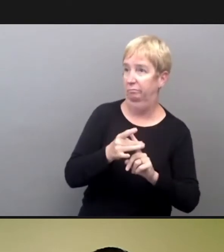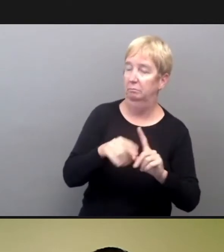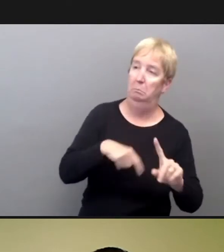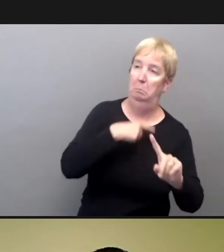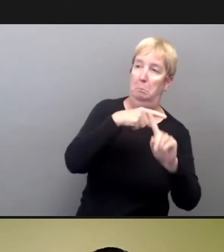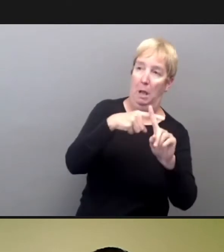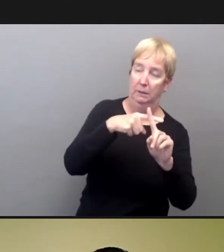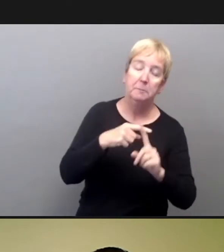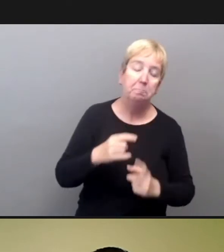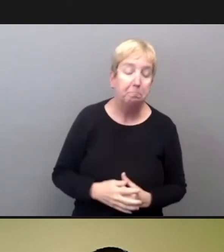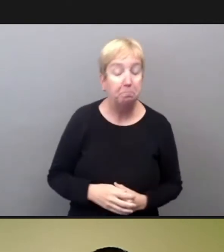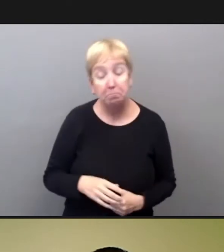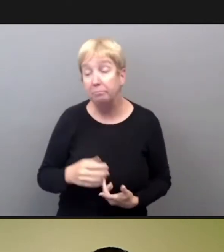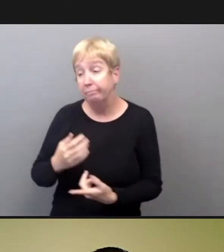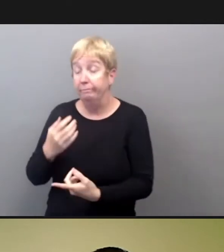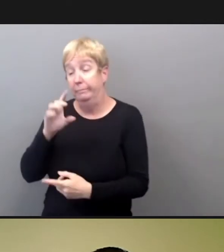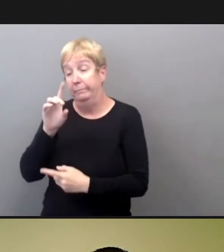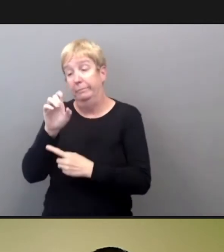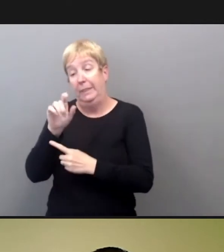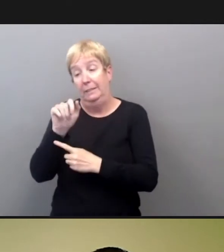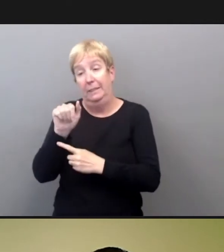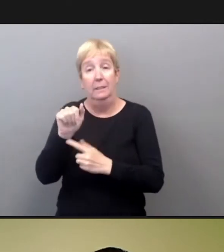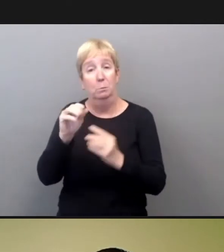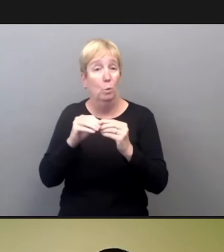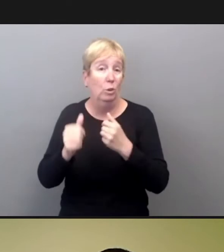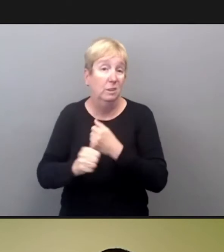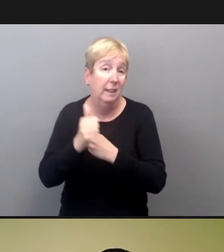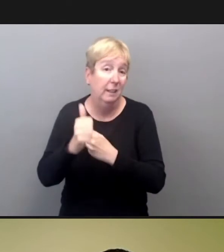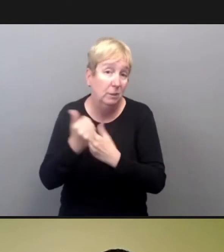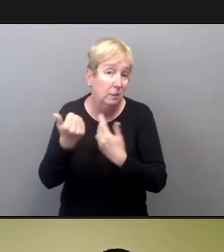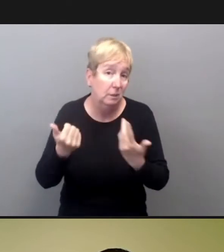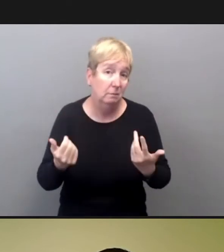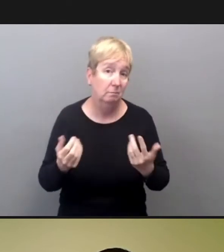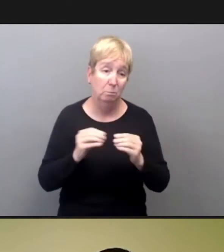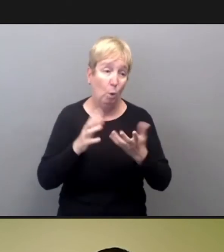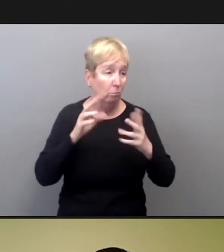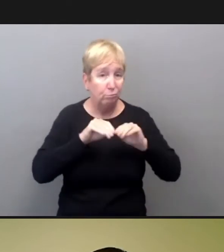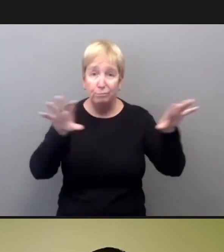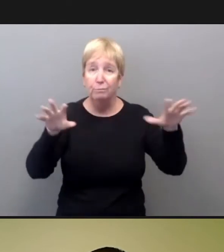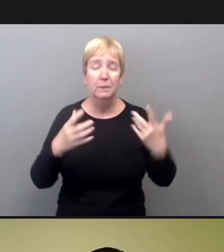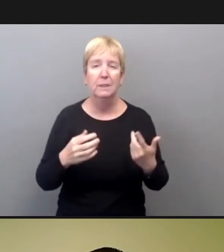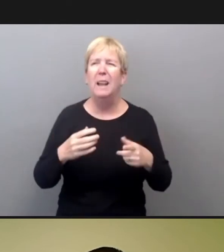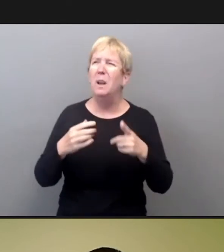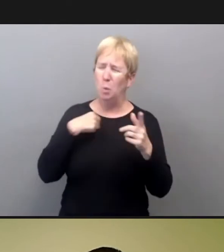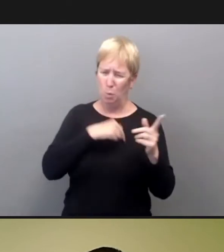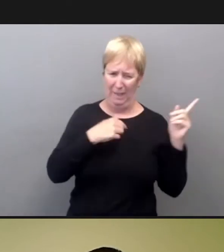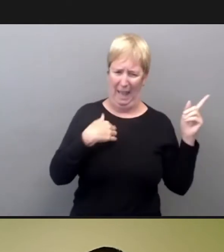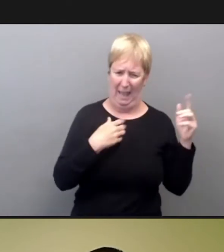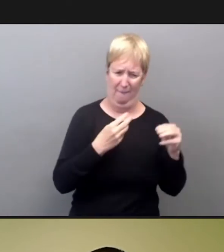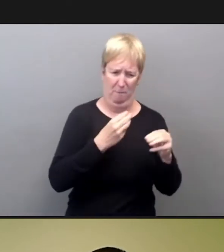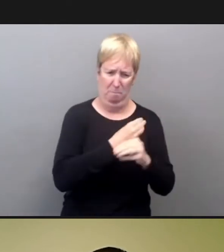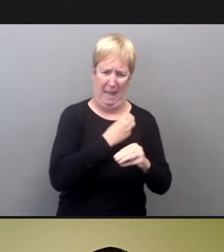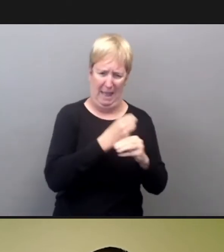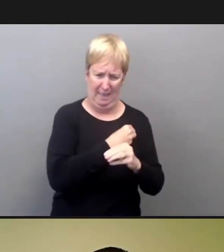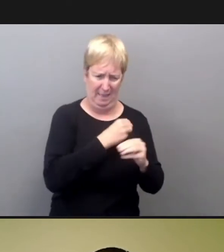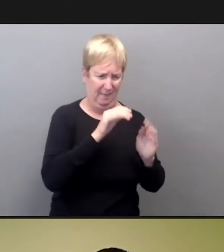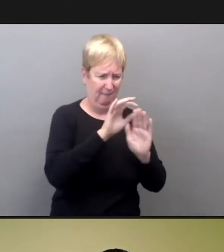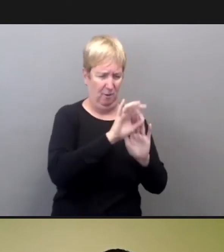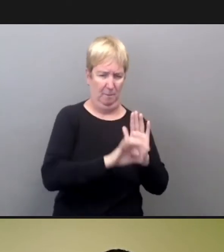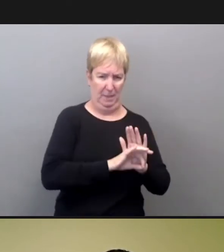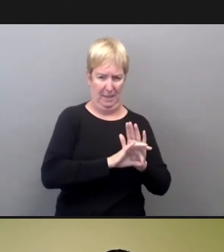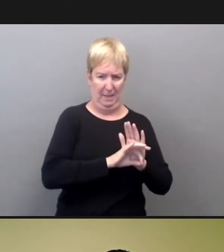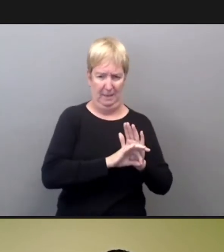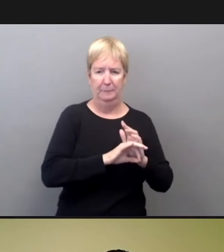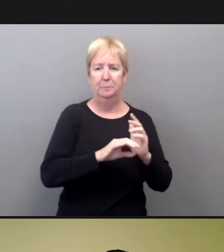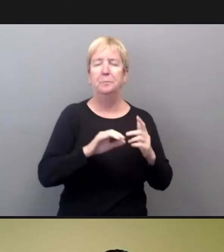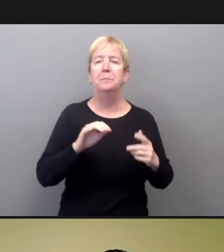it is more infectious, and there is a mathematical model about the more people